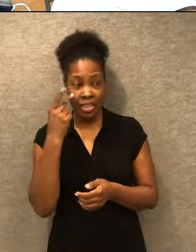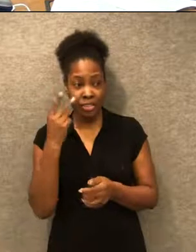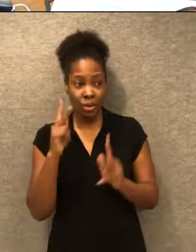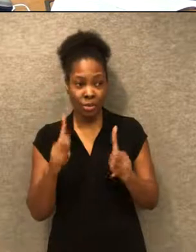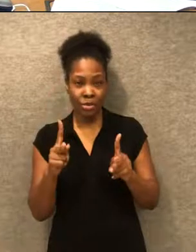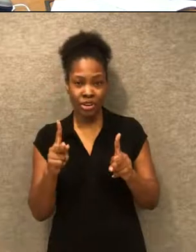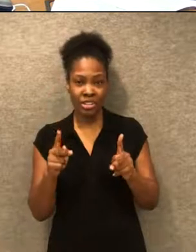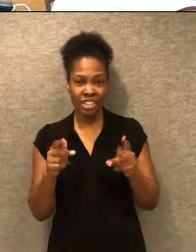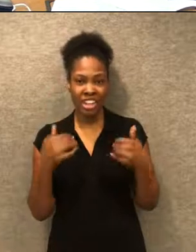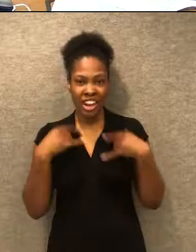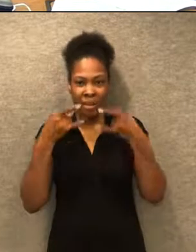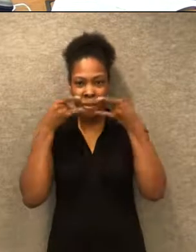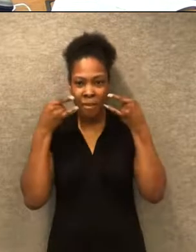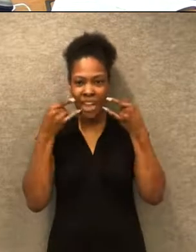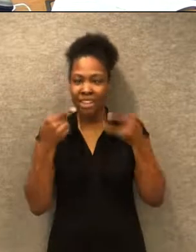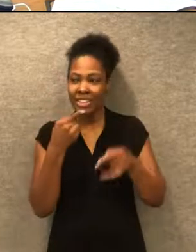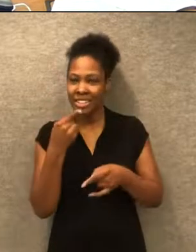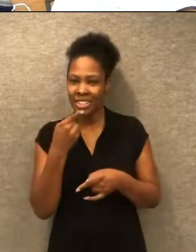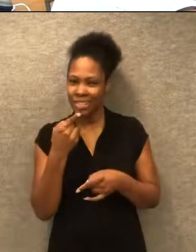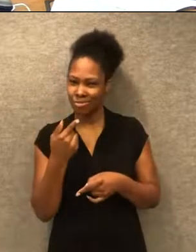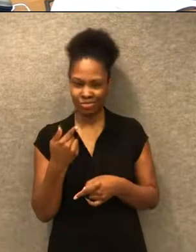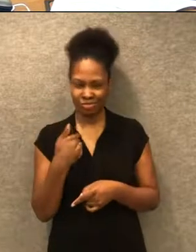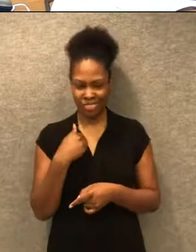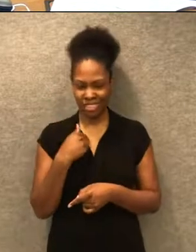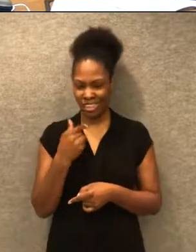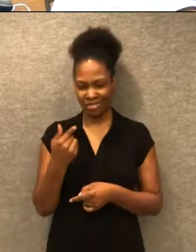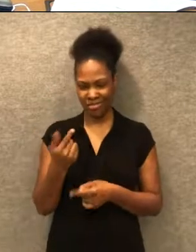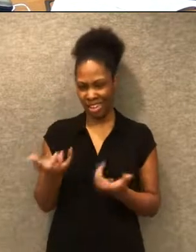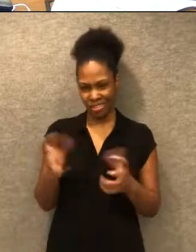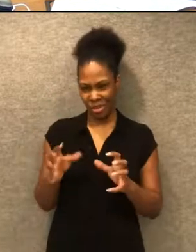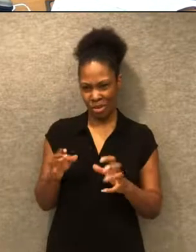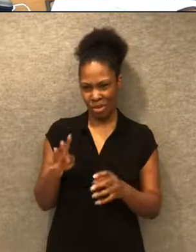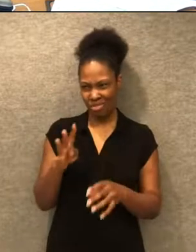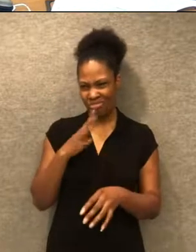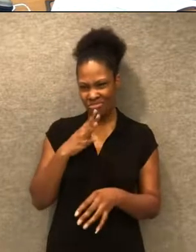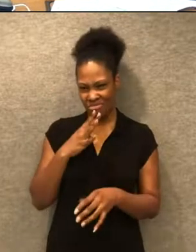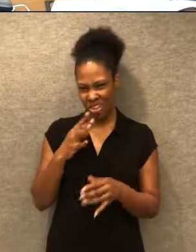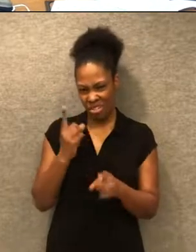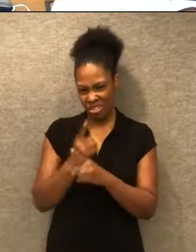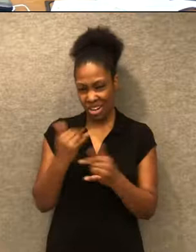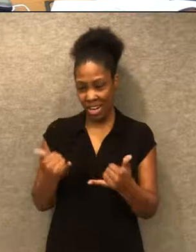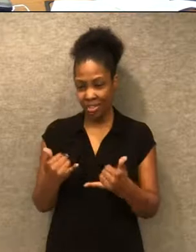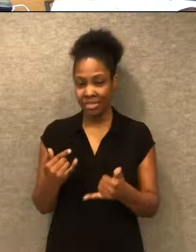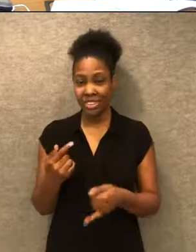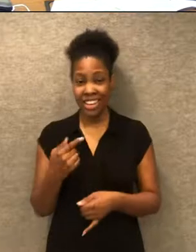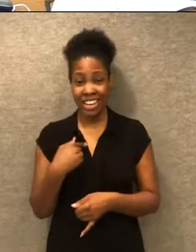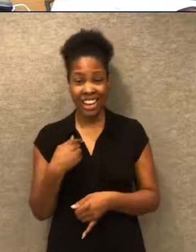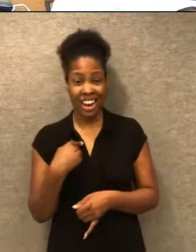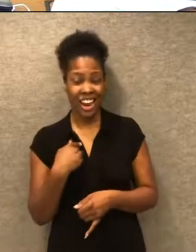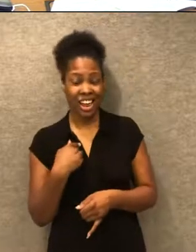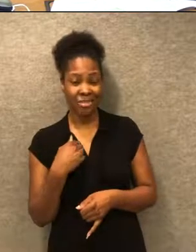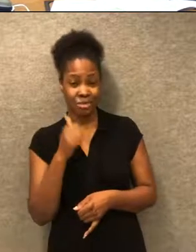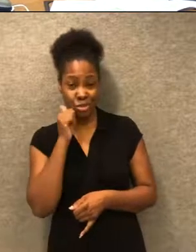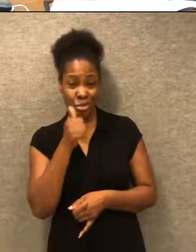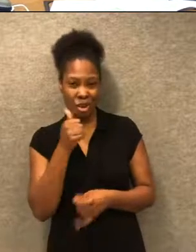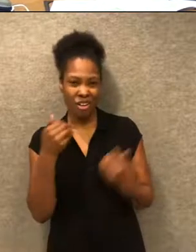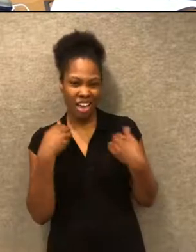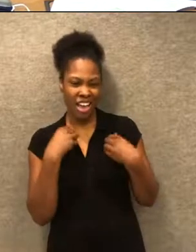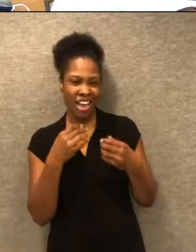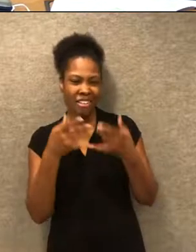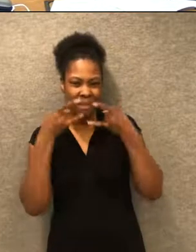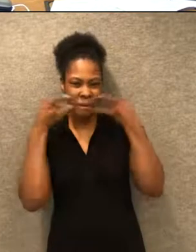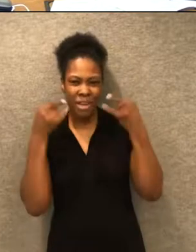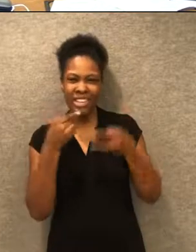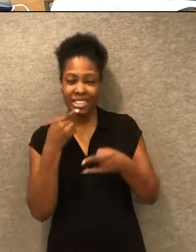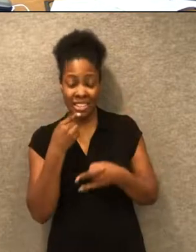like talking right now. So I joked with her. I said, well, I'm gonna wear a mask tomorrow to say, okay, you know. So, you know, but,